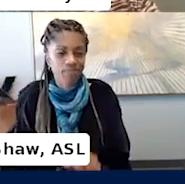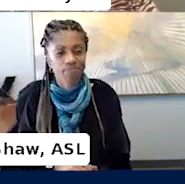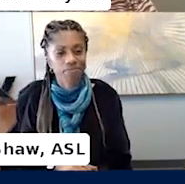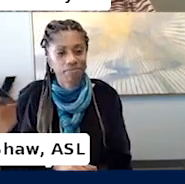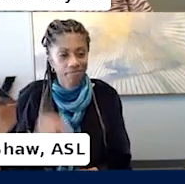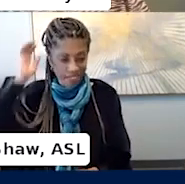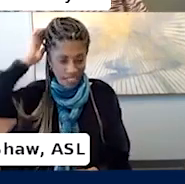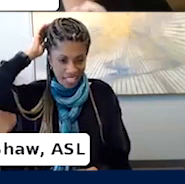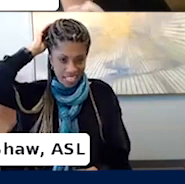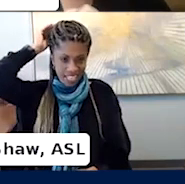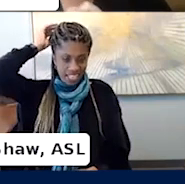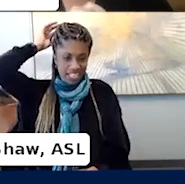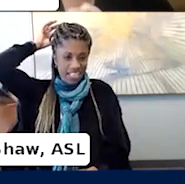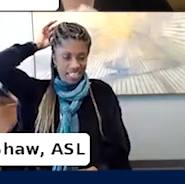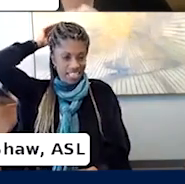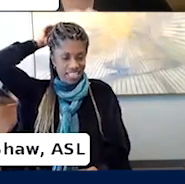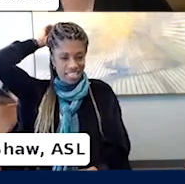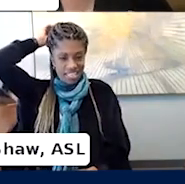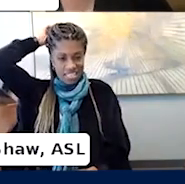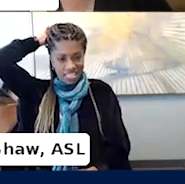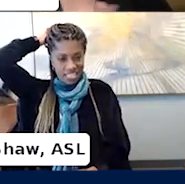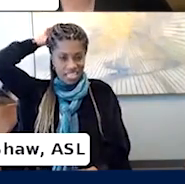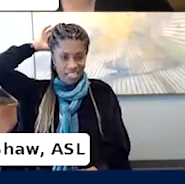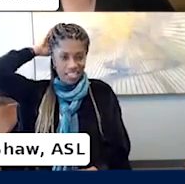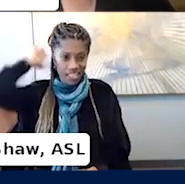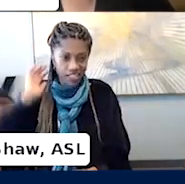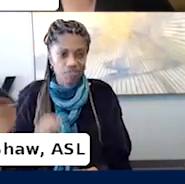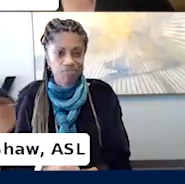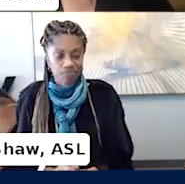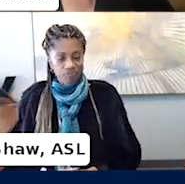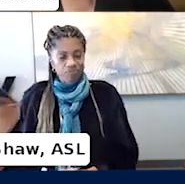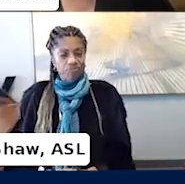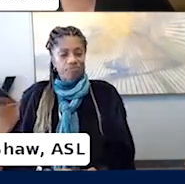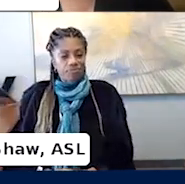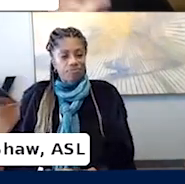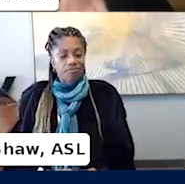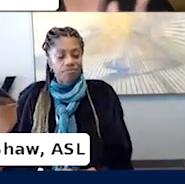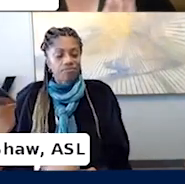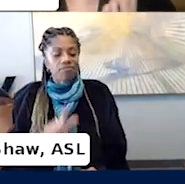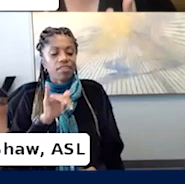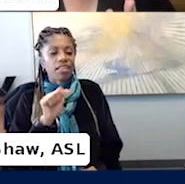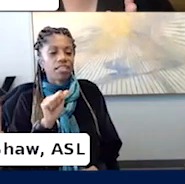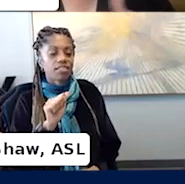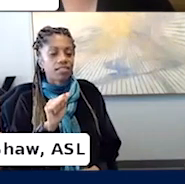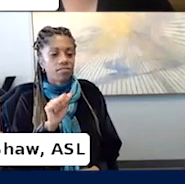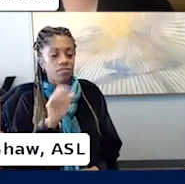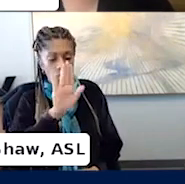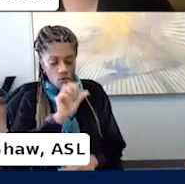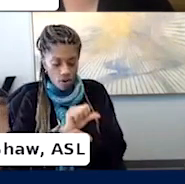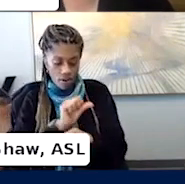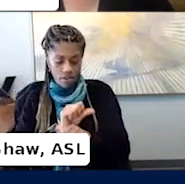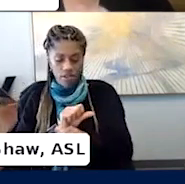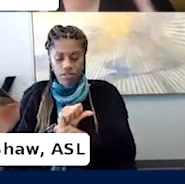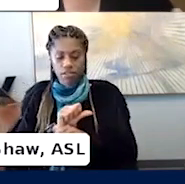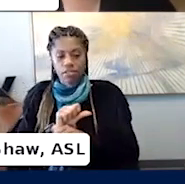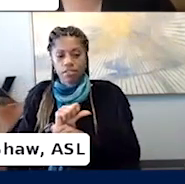prompt you, sort of pass the baton to you by asking, in your work, which is not only,